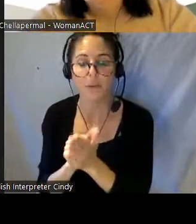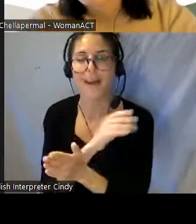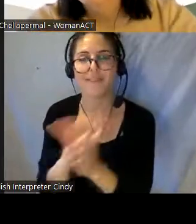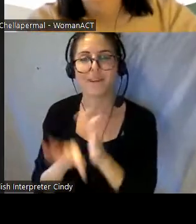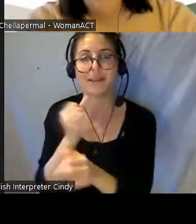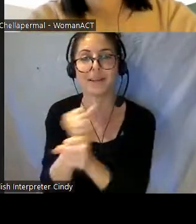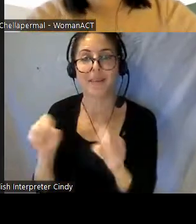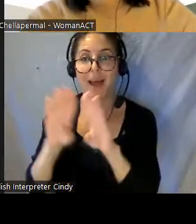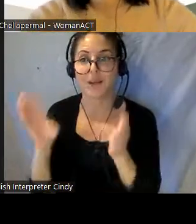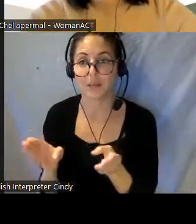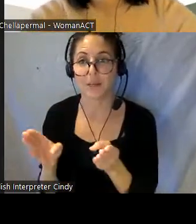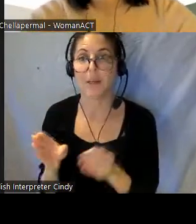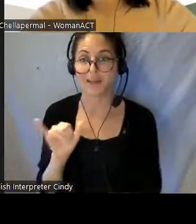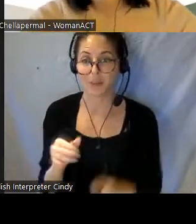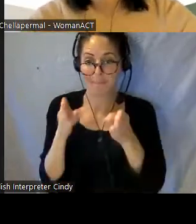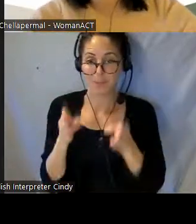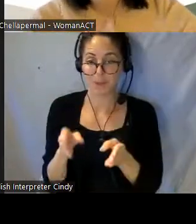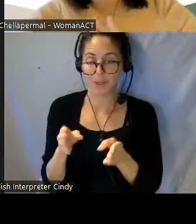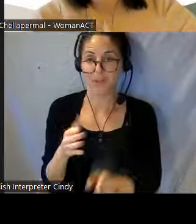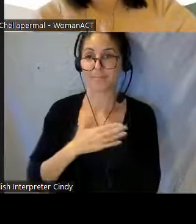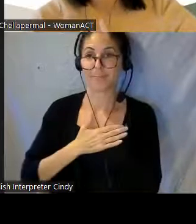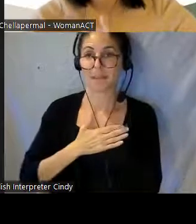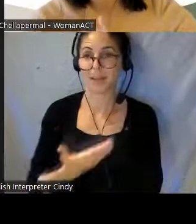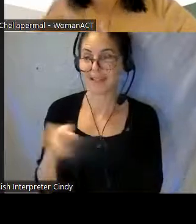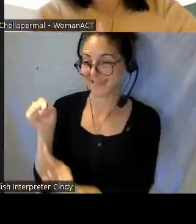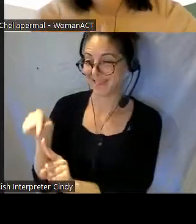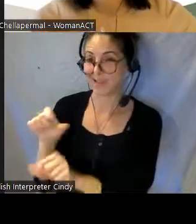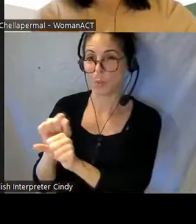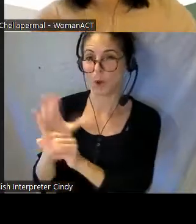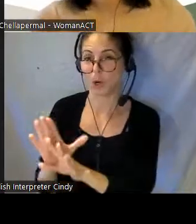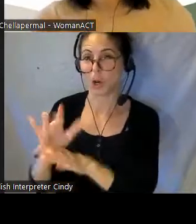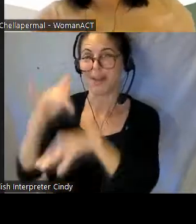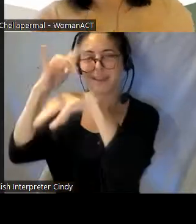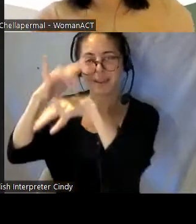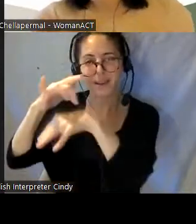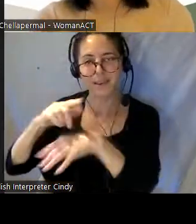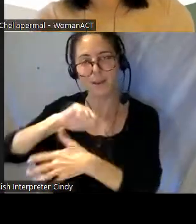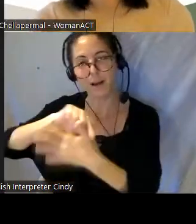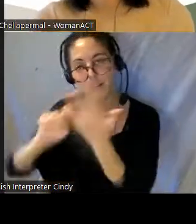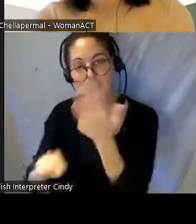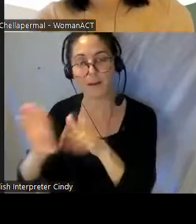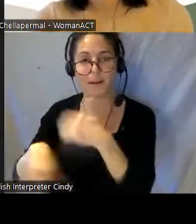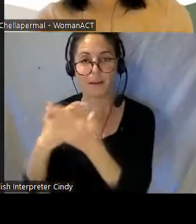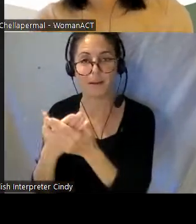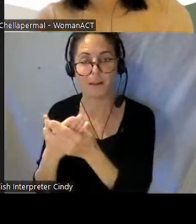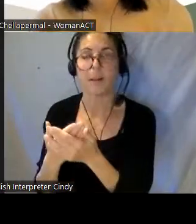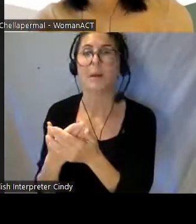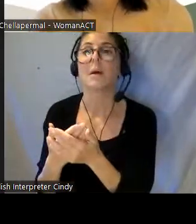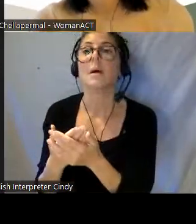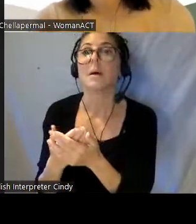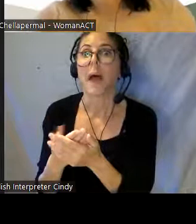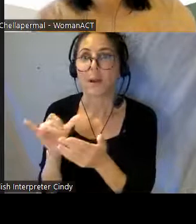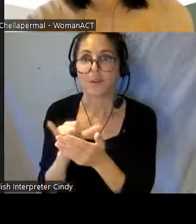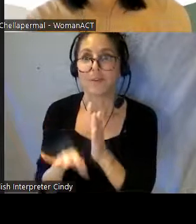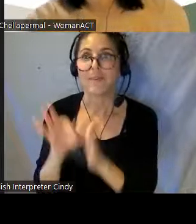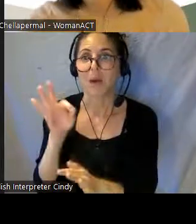And the participant said it was because that this one worker helped in all these different practical aspects and also the abuse in housing that